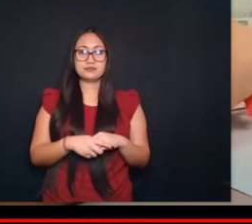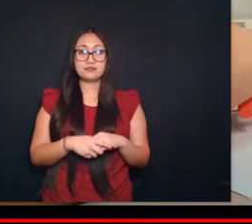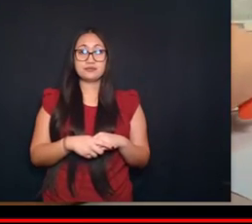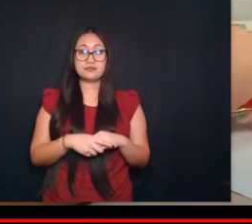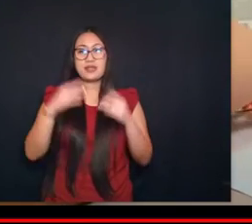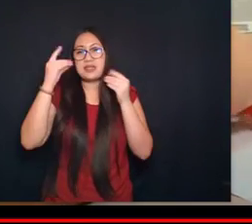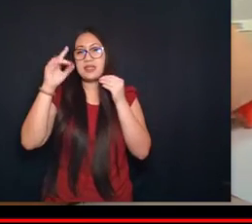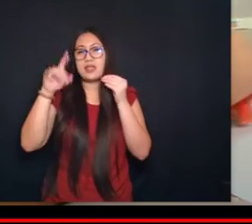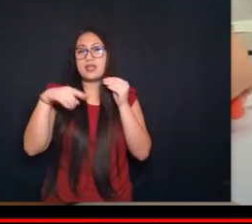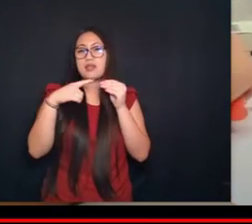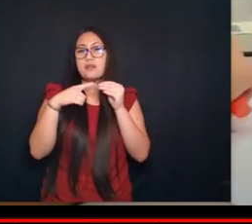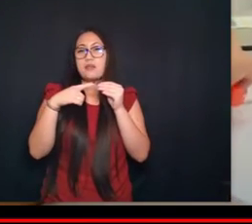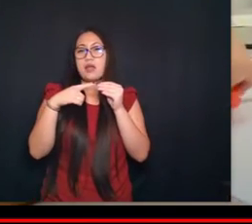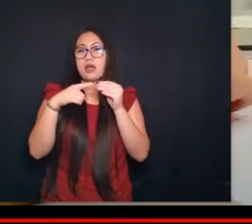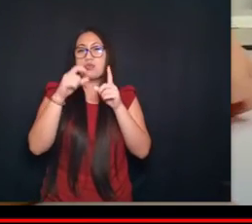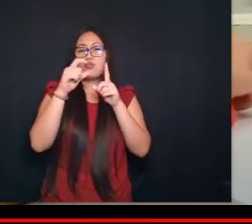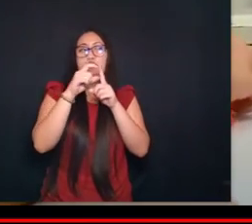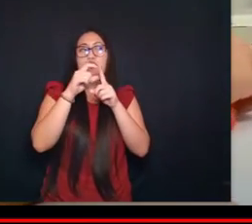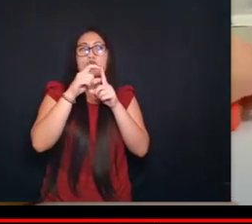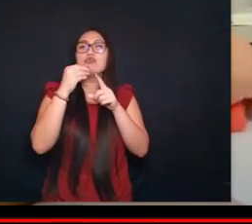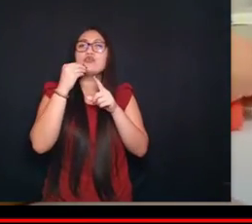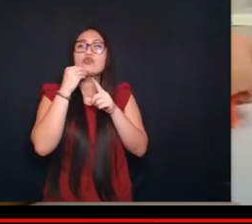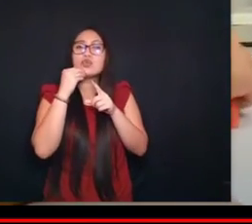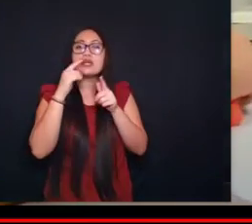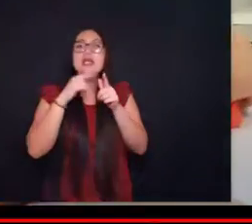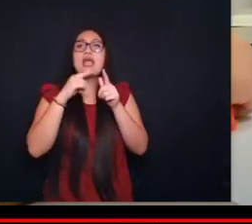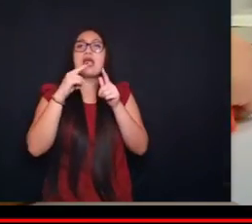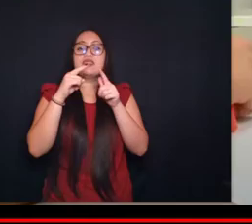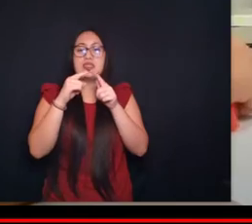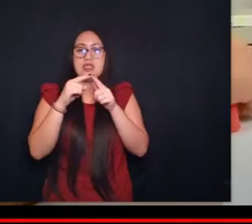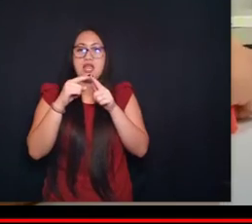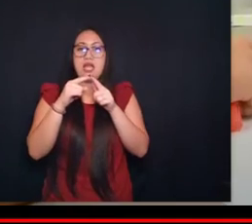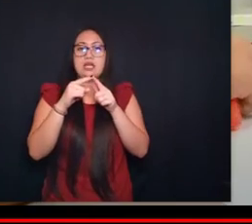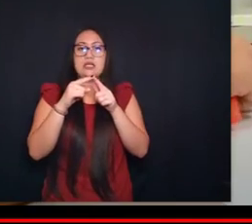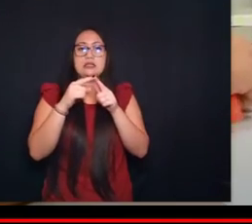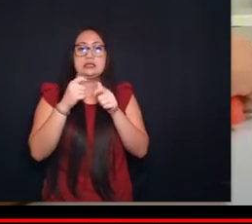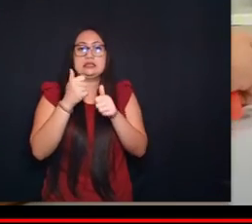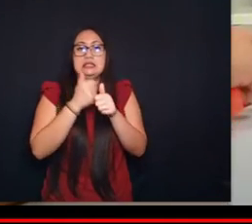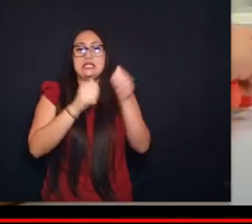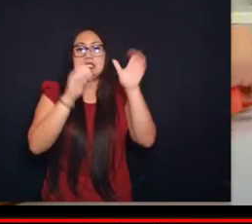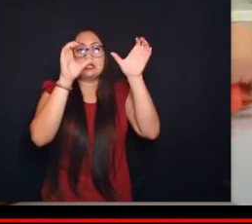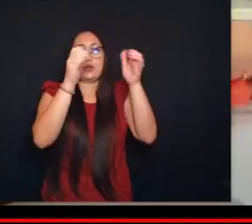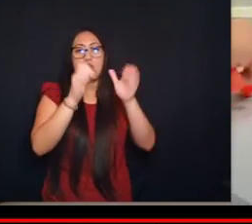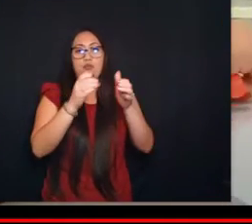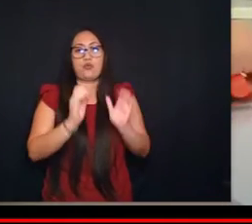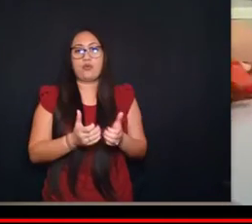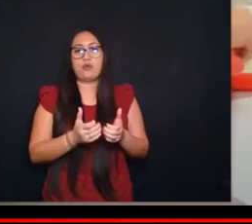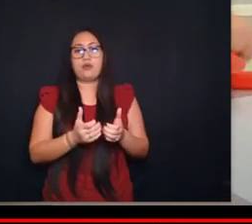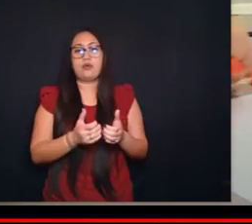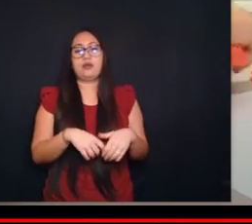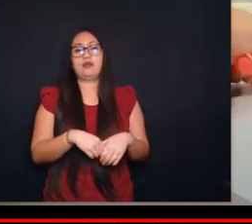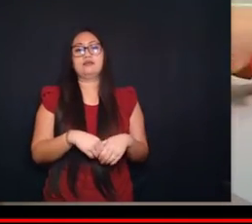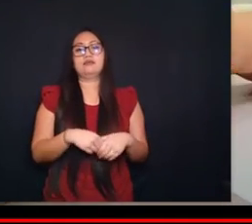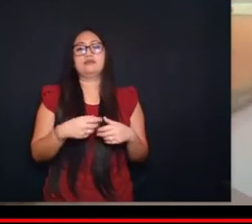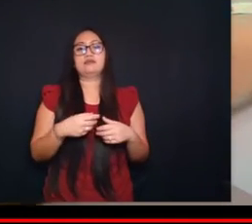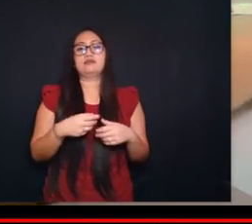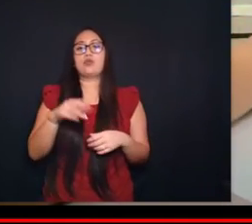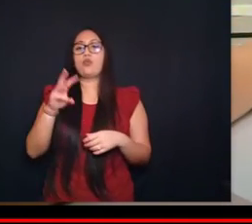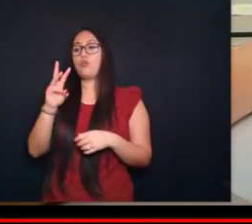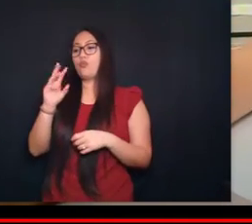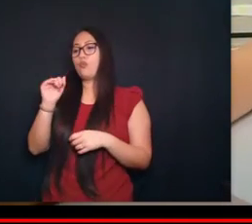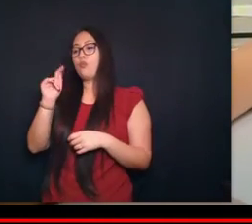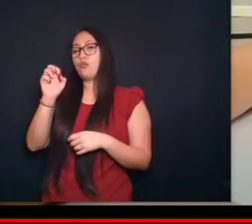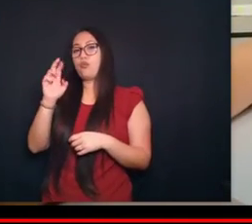Think about like the big word food, and then we broke it into like categories. What category is a water strider going to